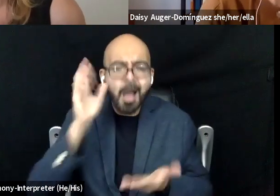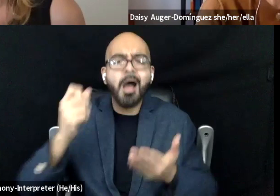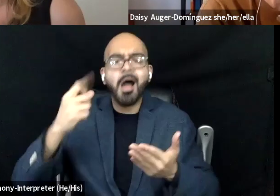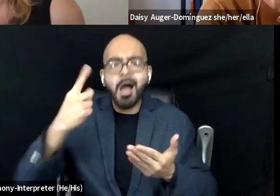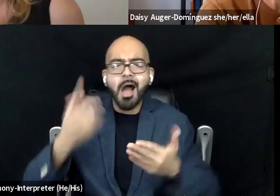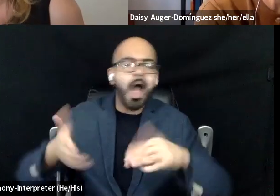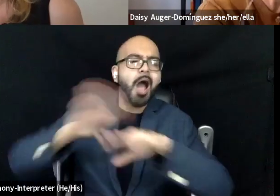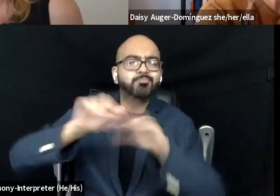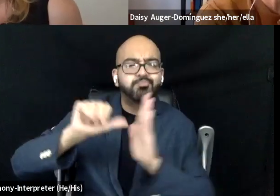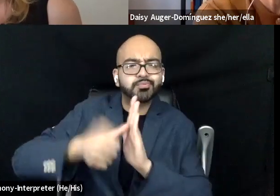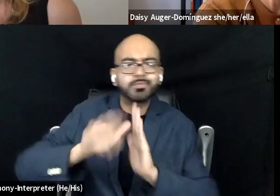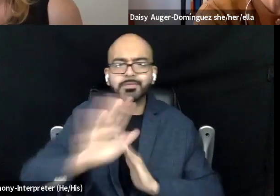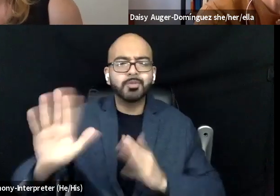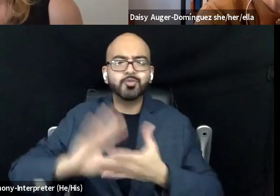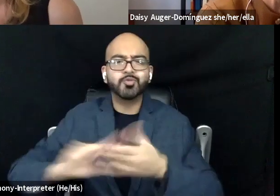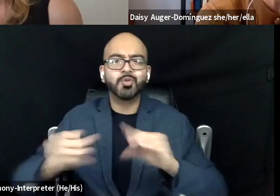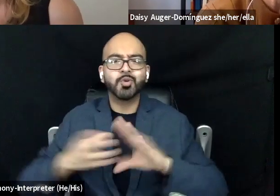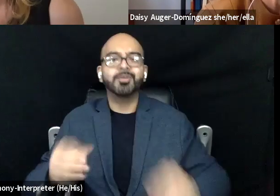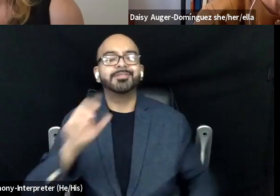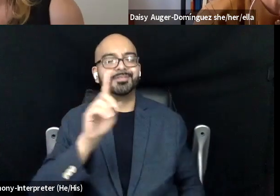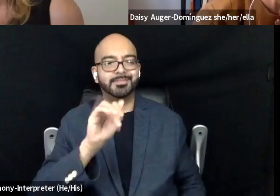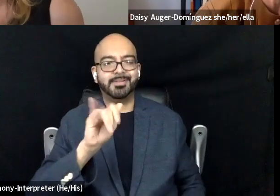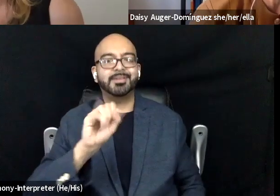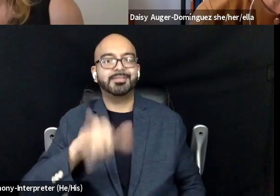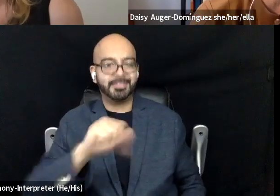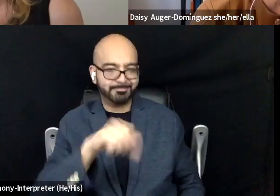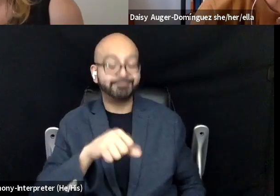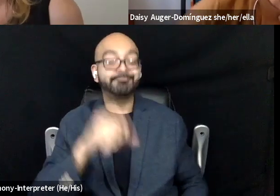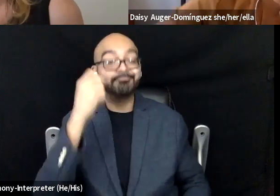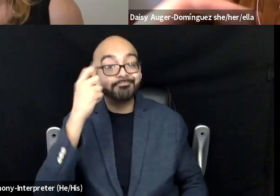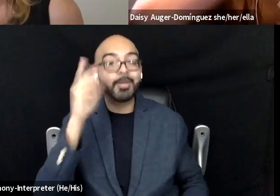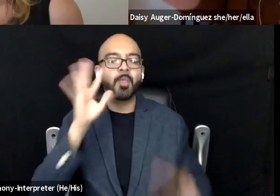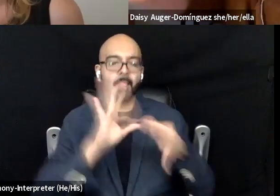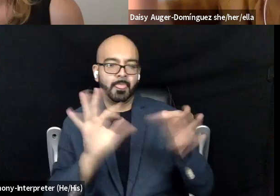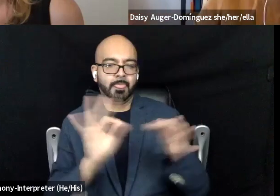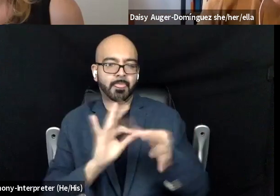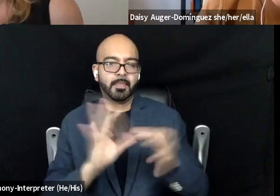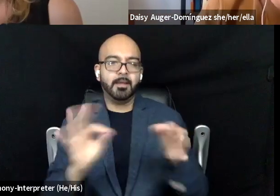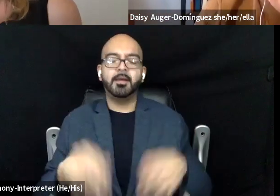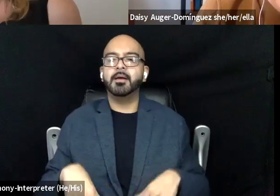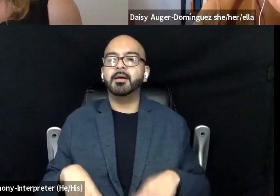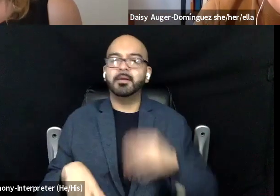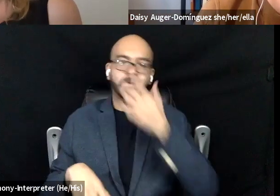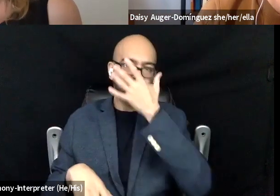listen, I will say this, and I say very little is generic to the entire